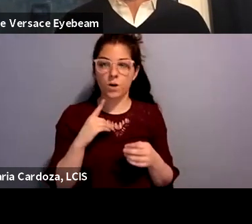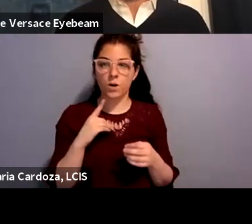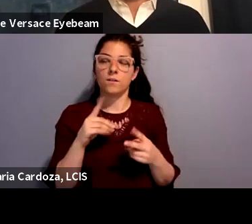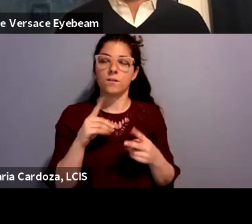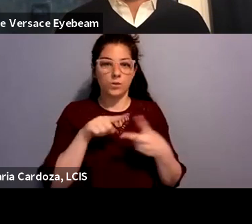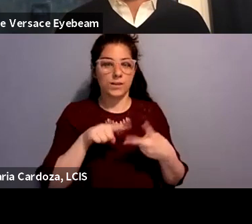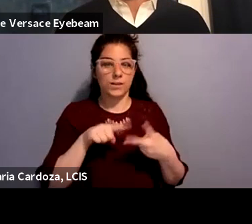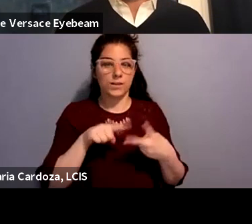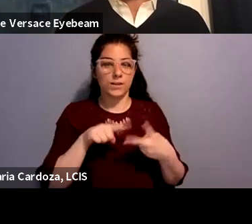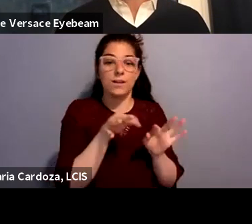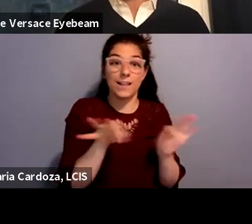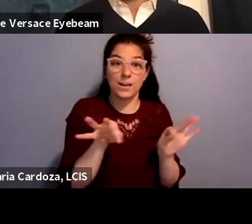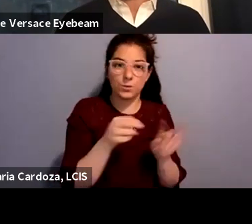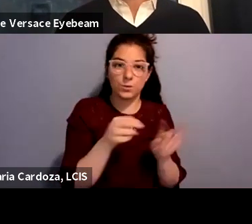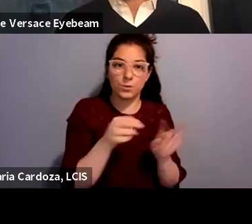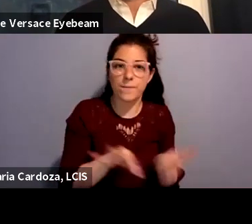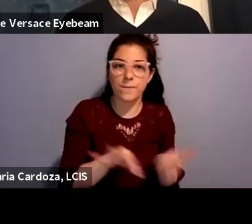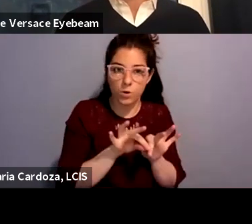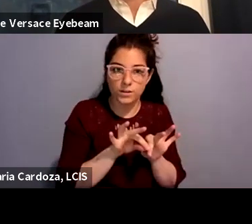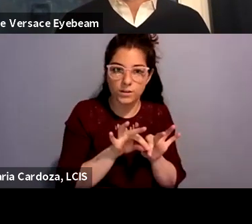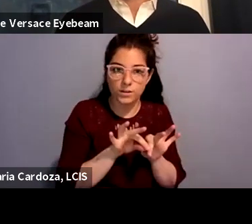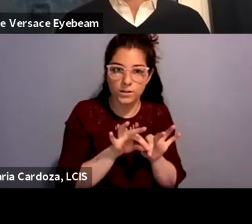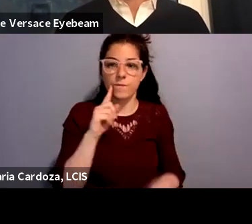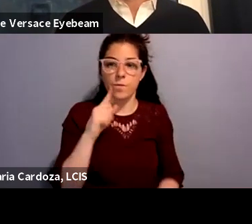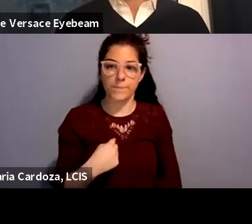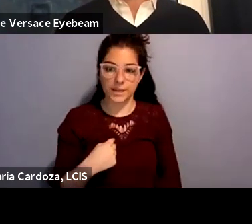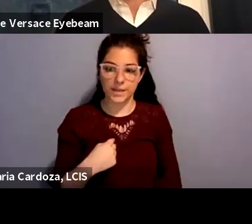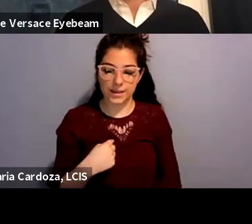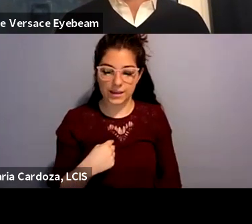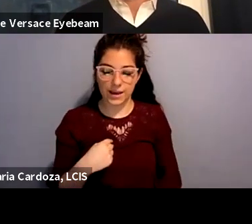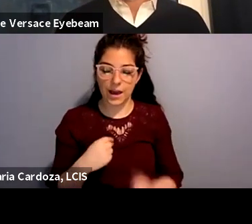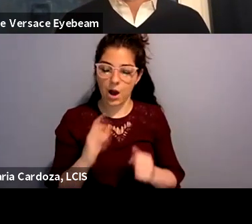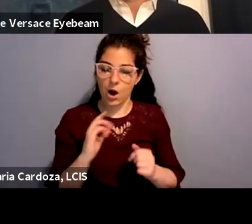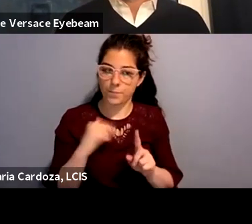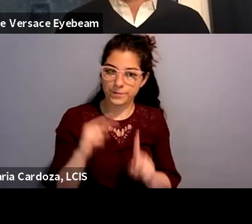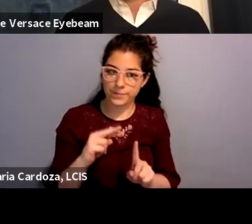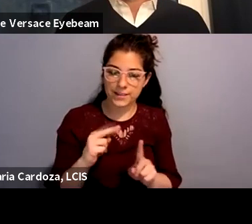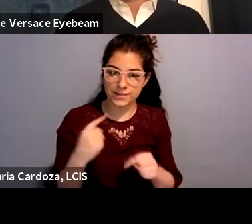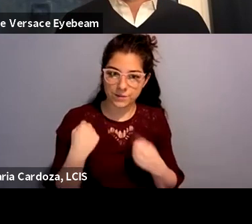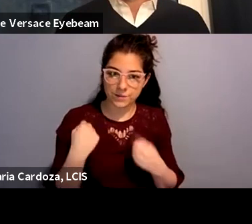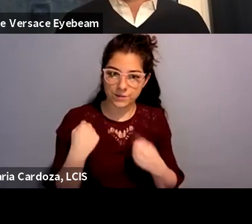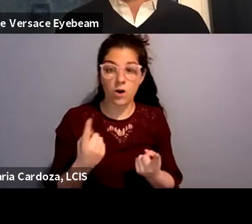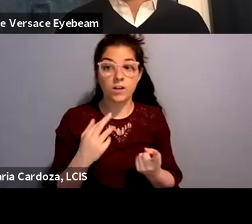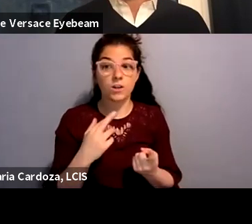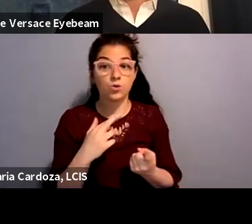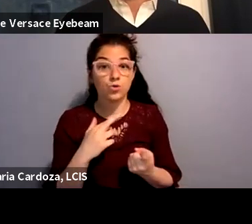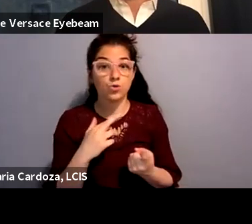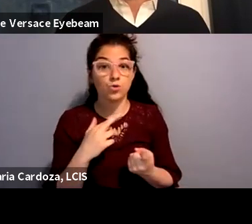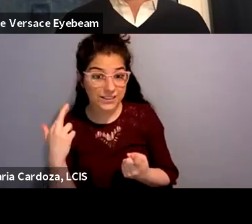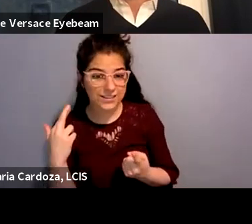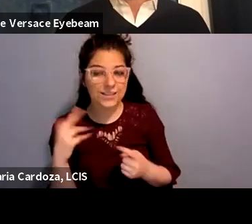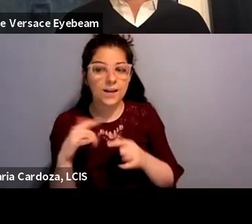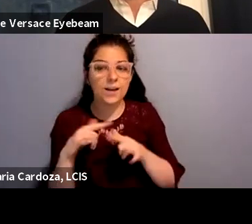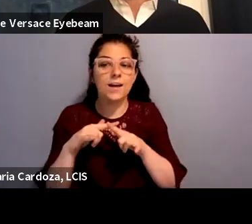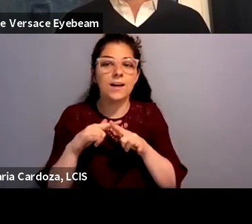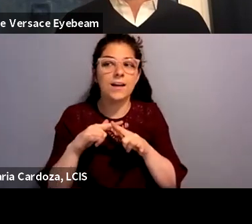important, and for me and how we've been looking at it is there's risk, but there's also a way to